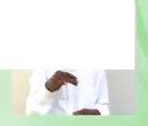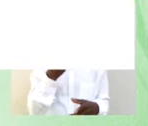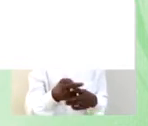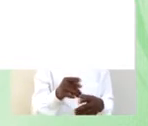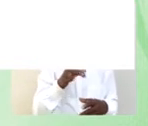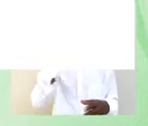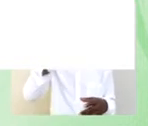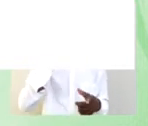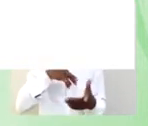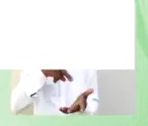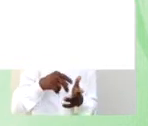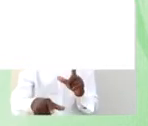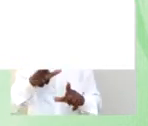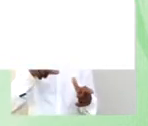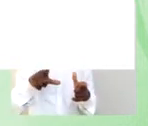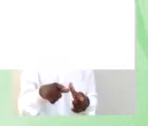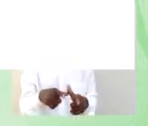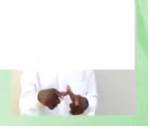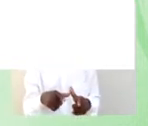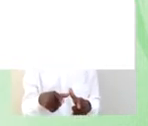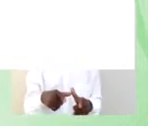The sound also symbolizes